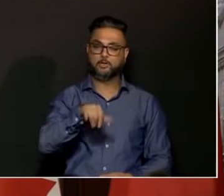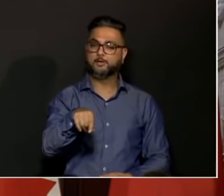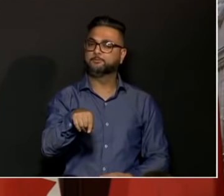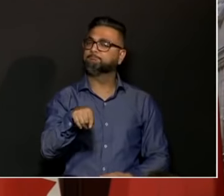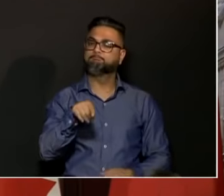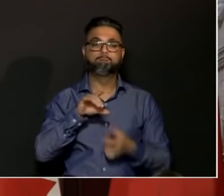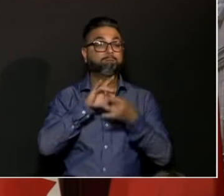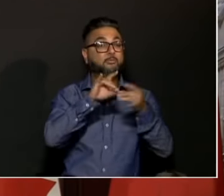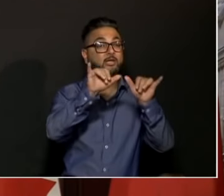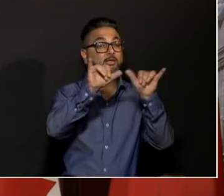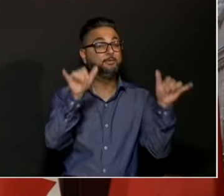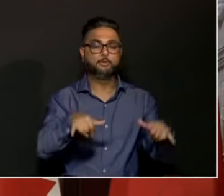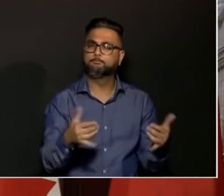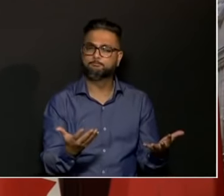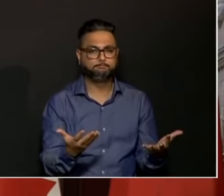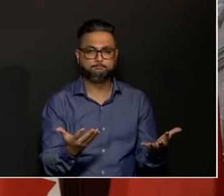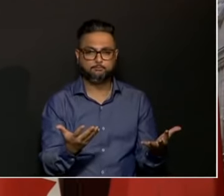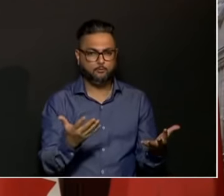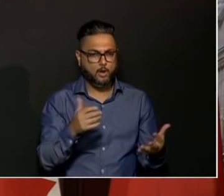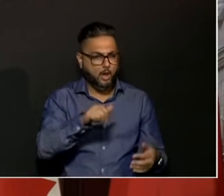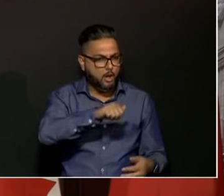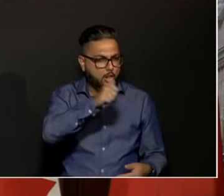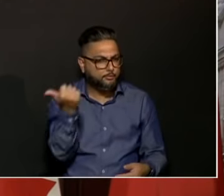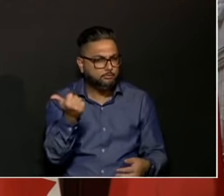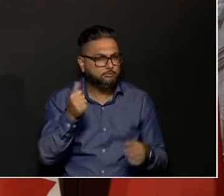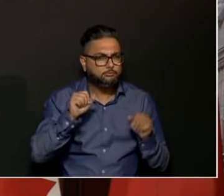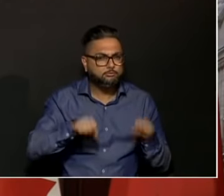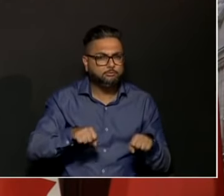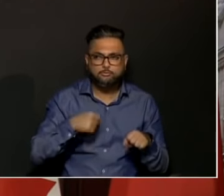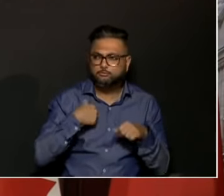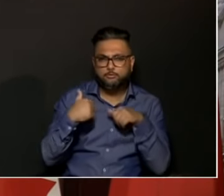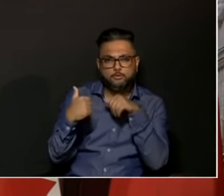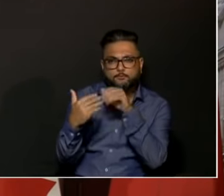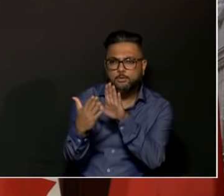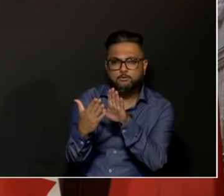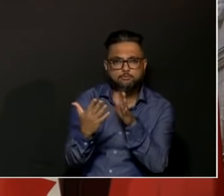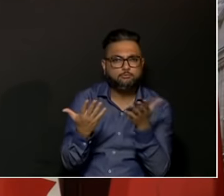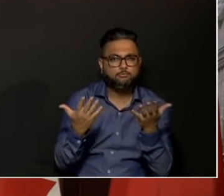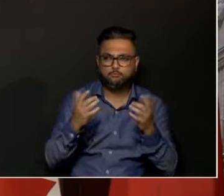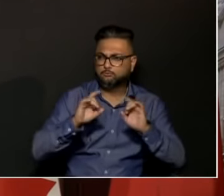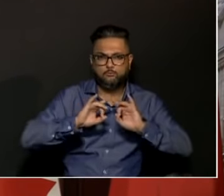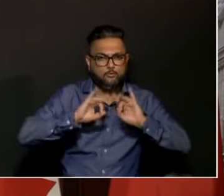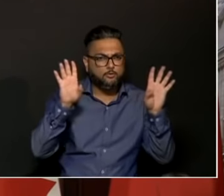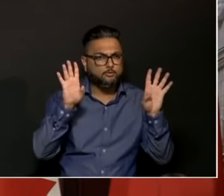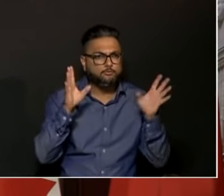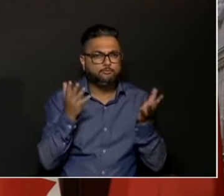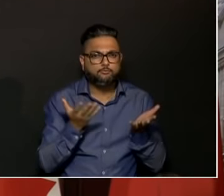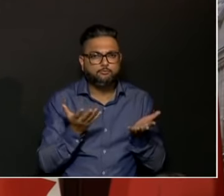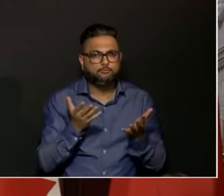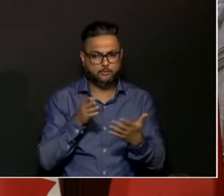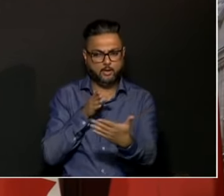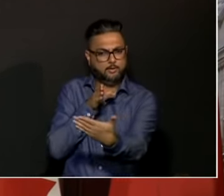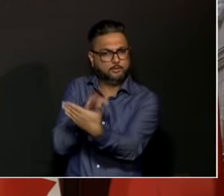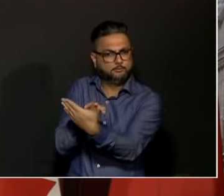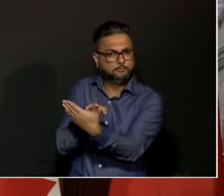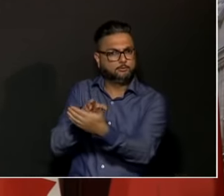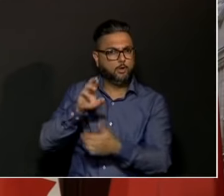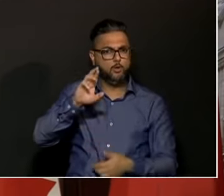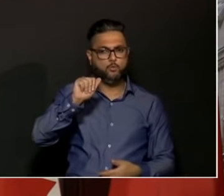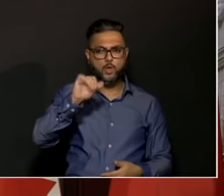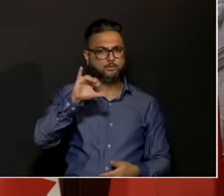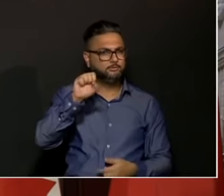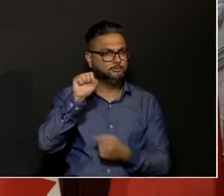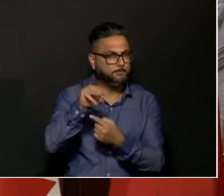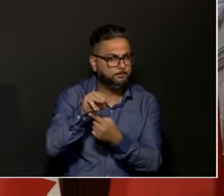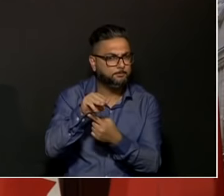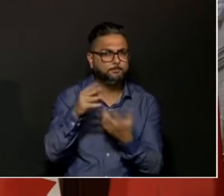be done, can be done, to address this kind of horrific racism in the construction industry and in this province?